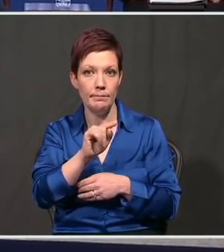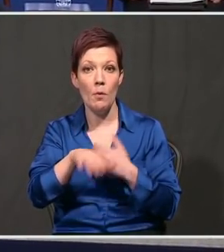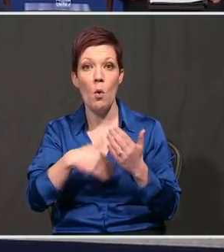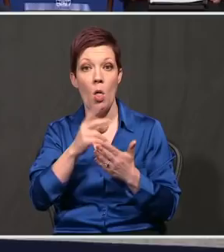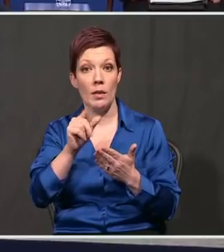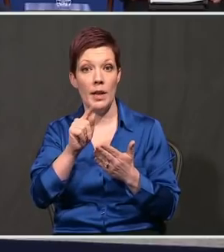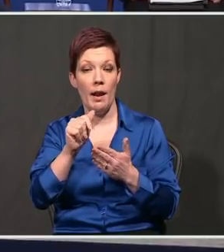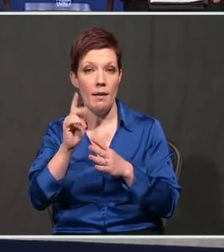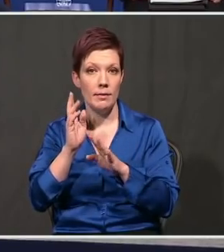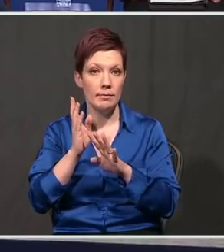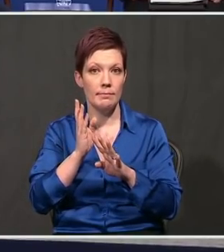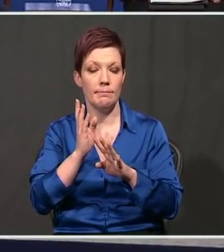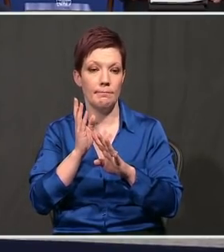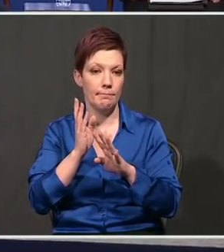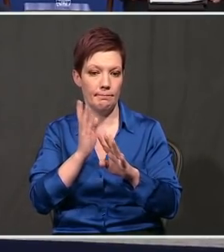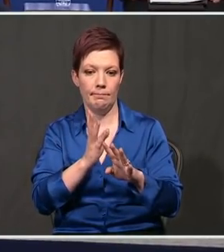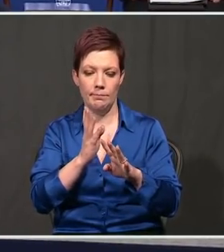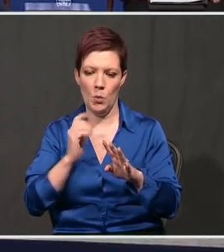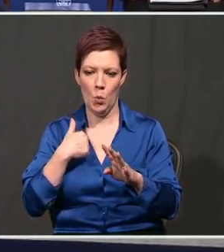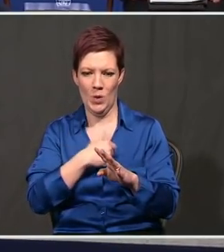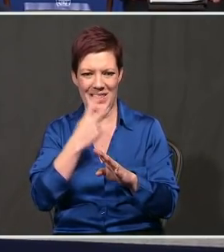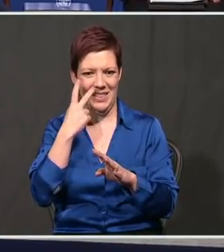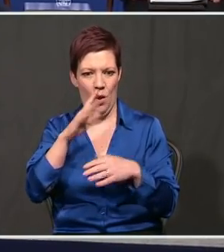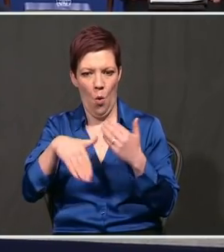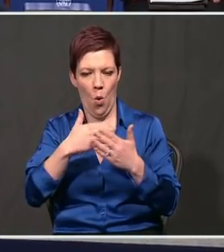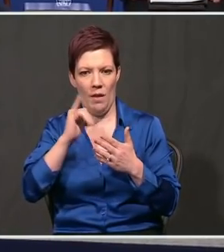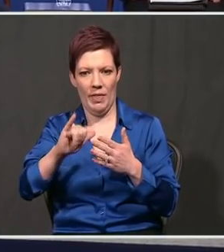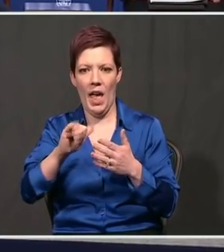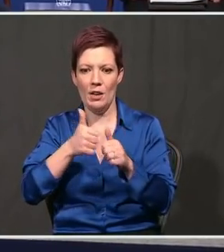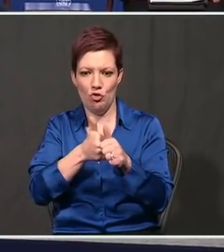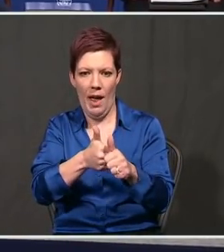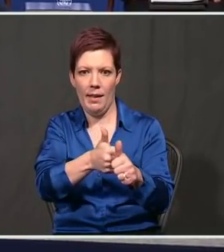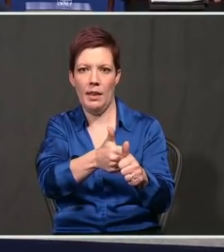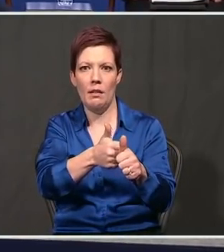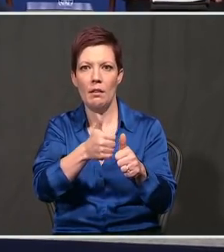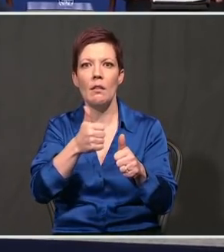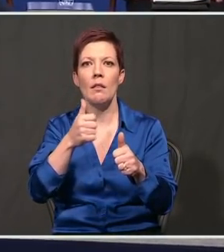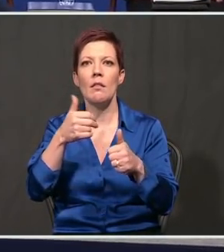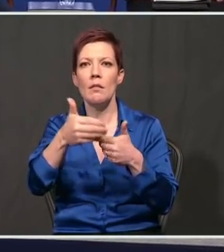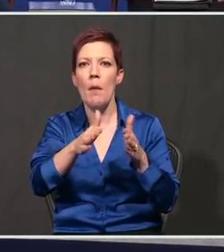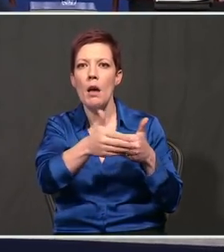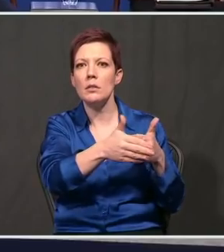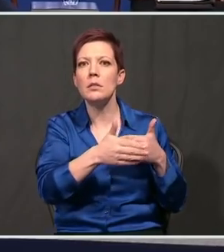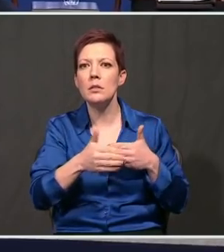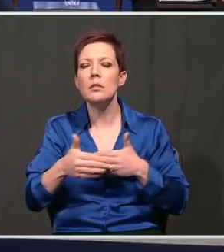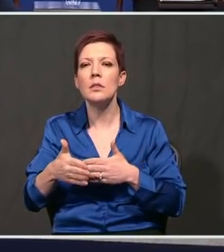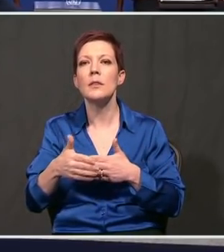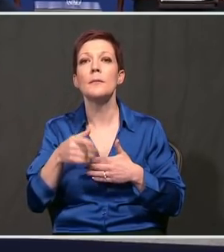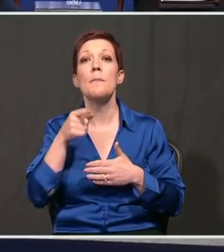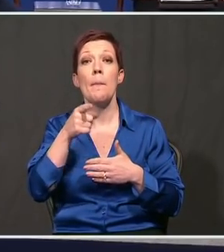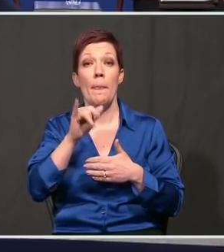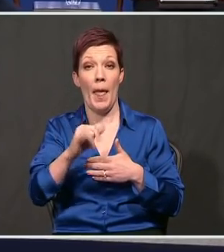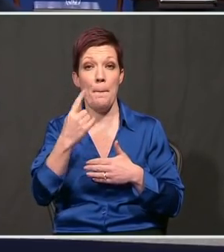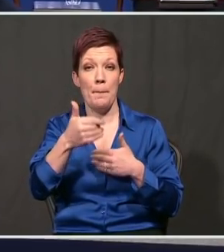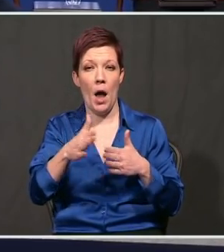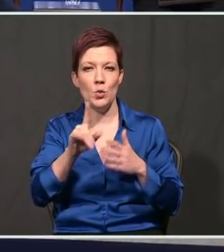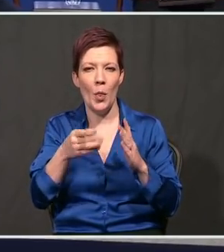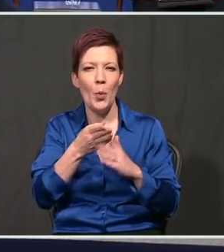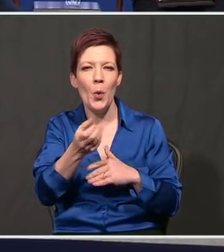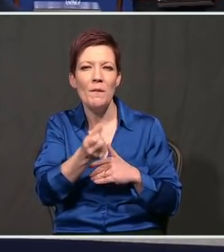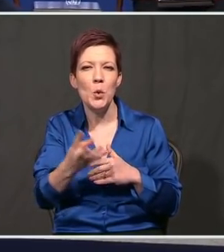us in addition to our own tracking device, which you'll see here. This box actually went through a couple of tests recently, so you'll